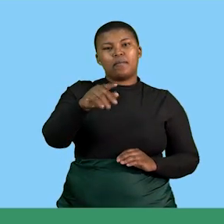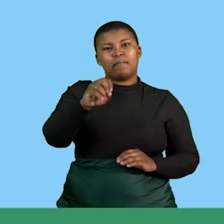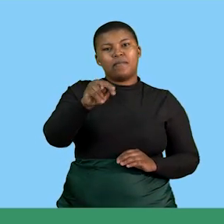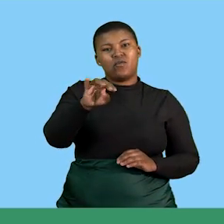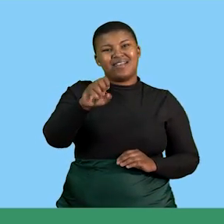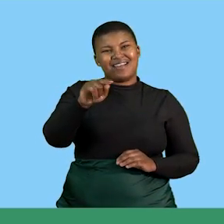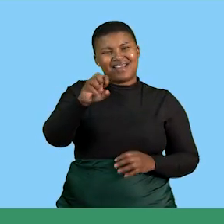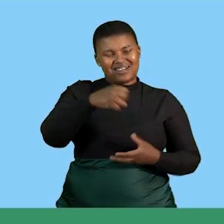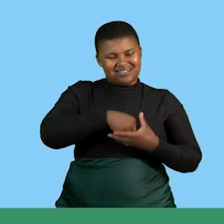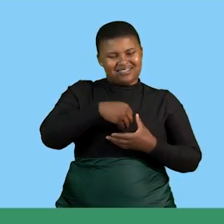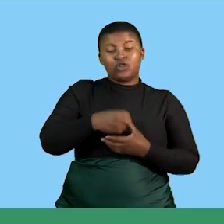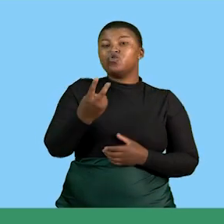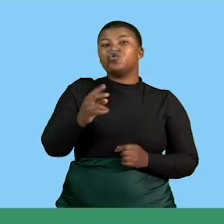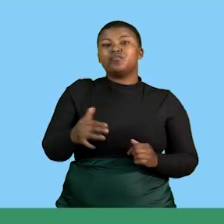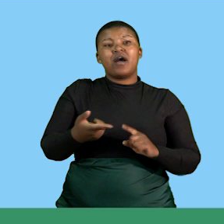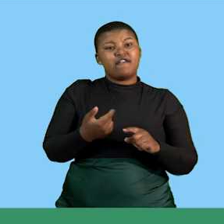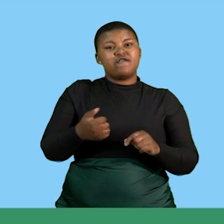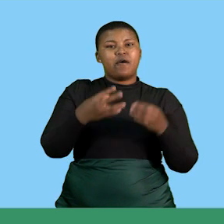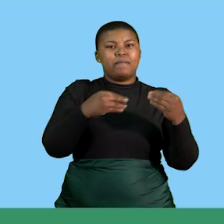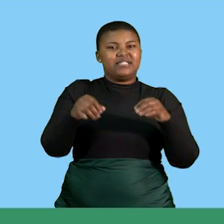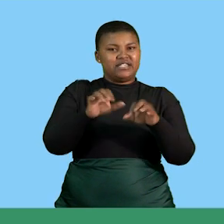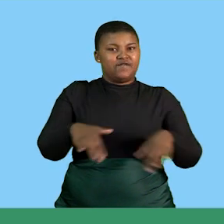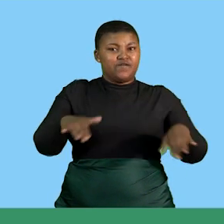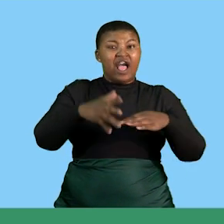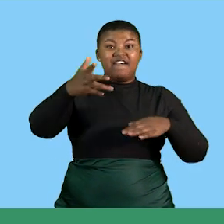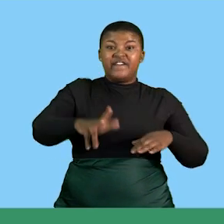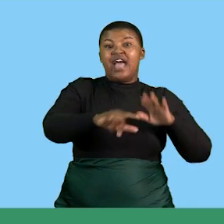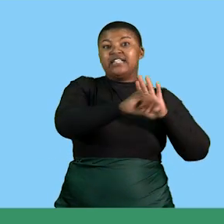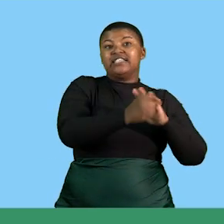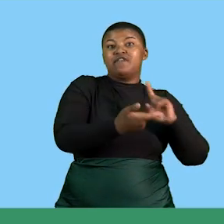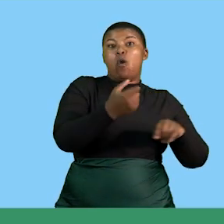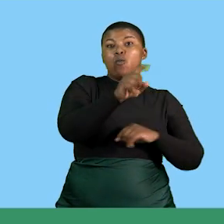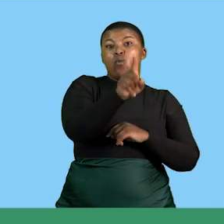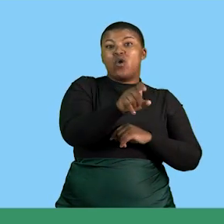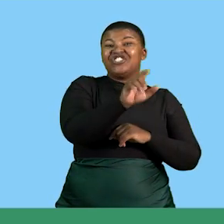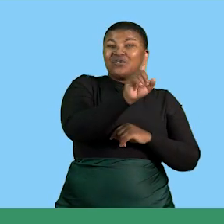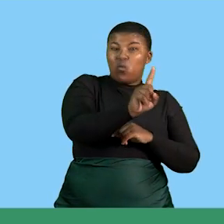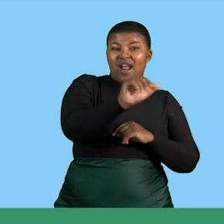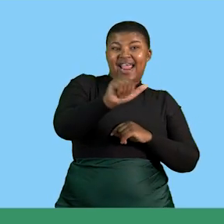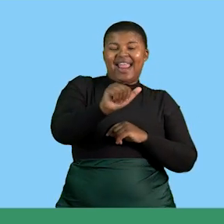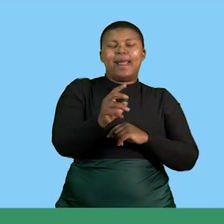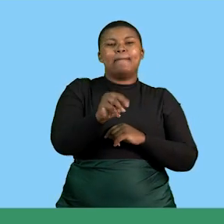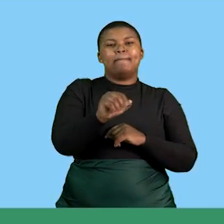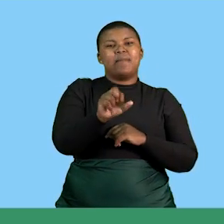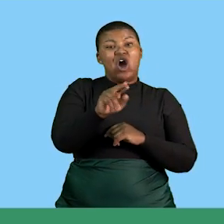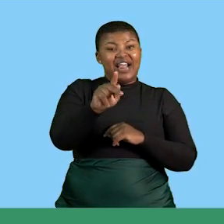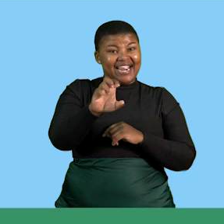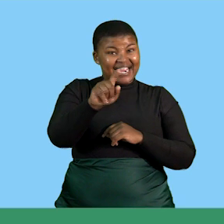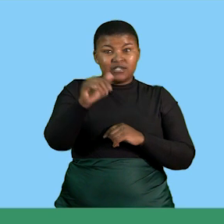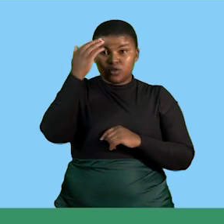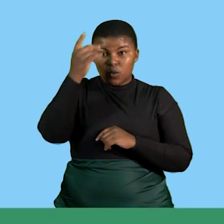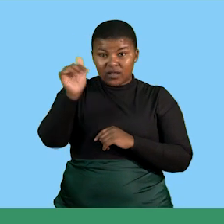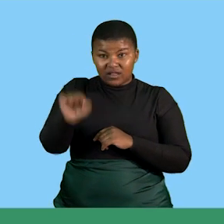is needed, from the business environment identified in question 1A. Now, we already know now it's the market